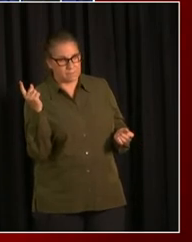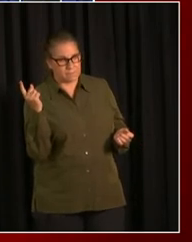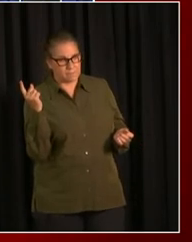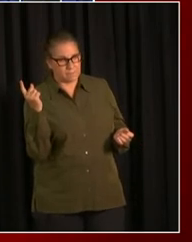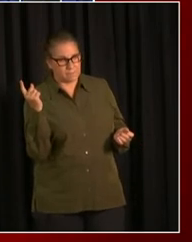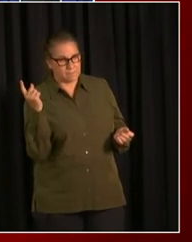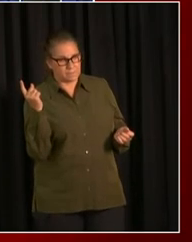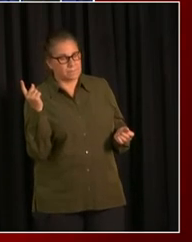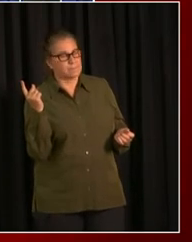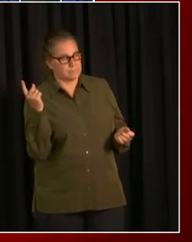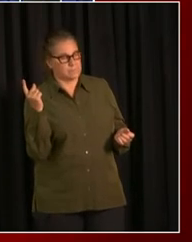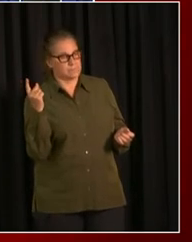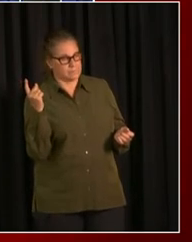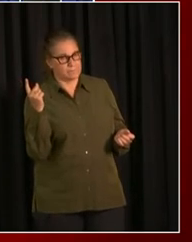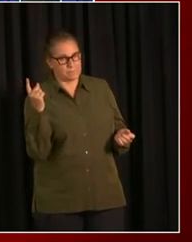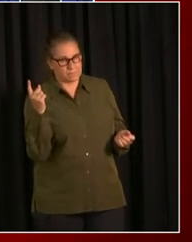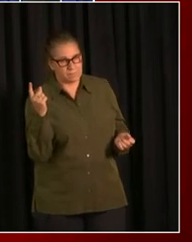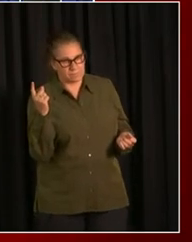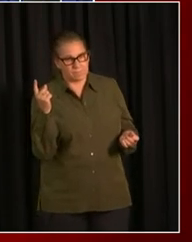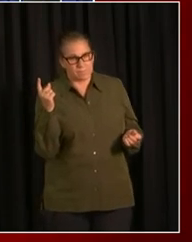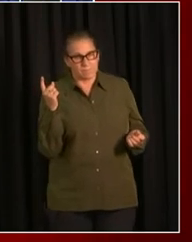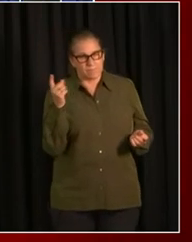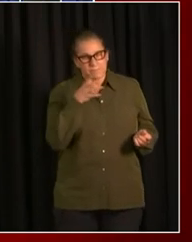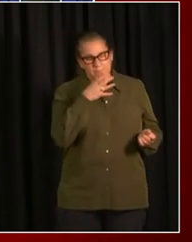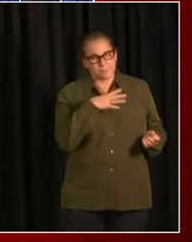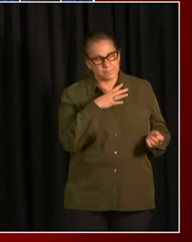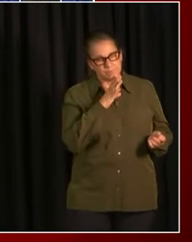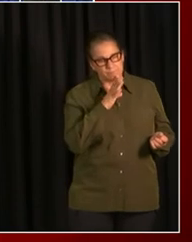No, it's lost. I think that's. Yeah, I think.